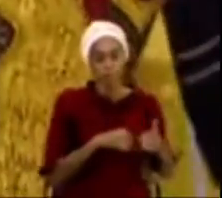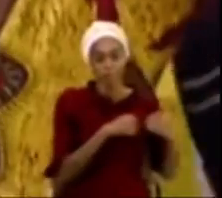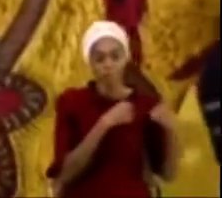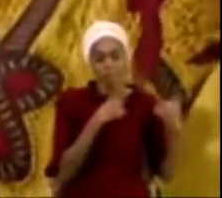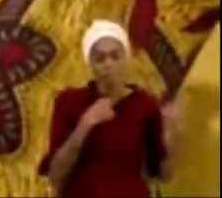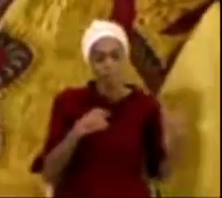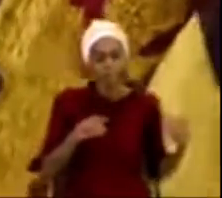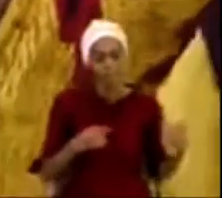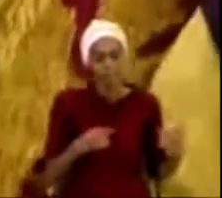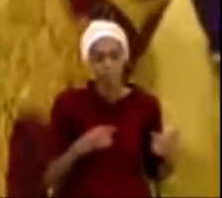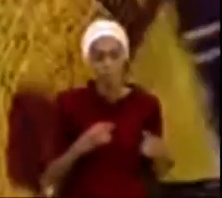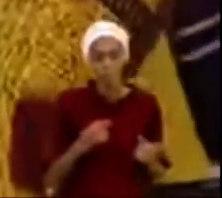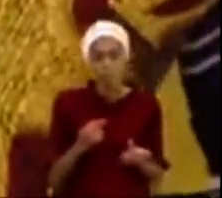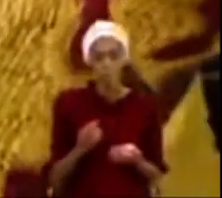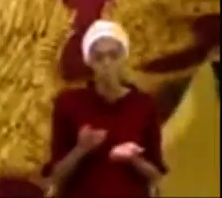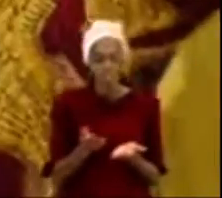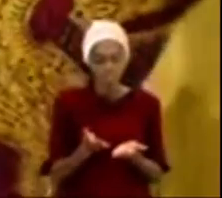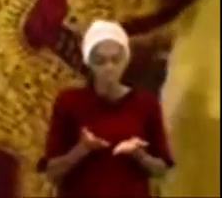long to